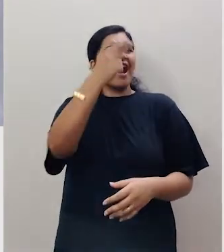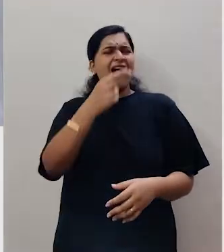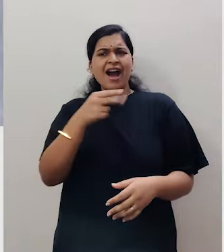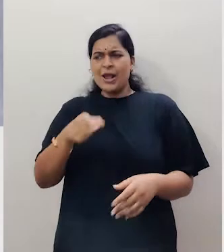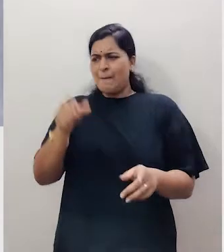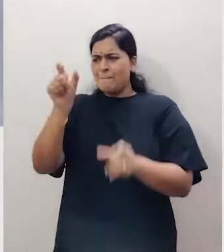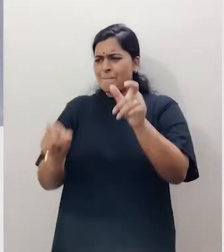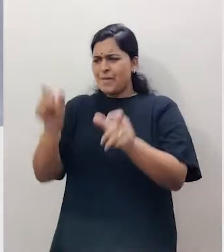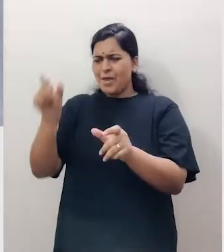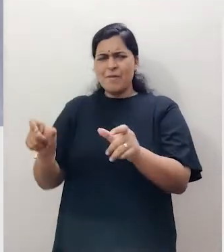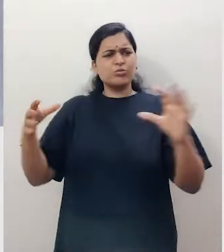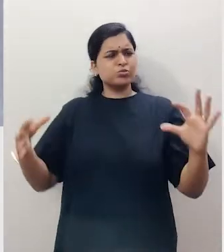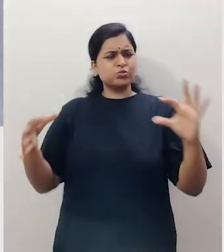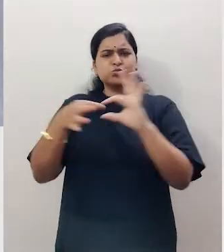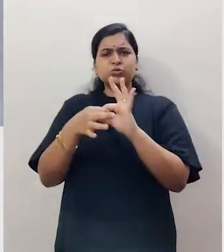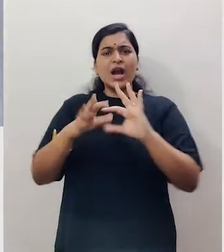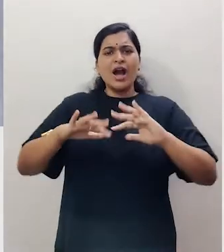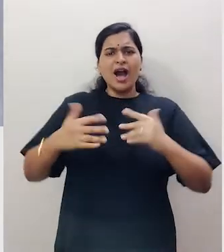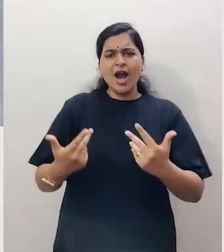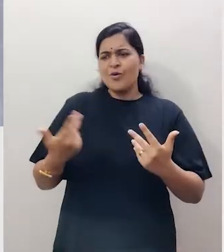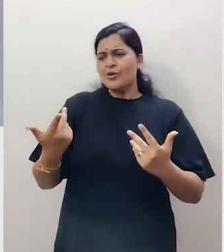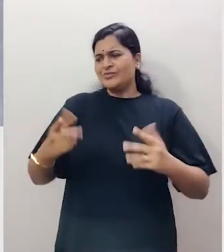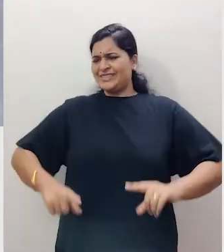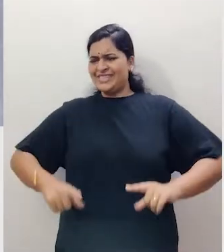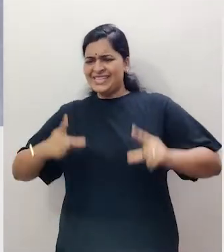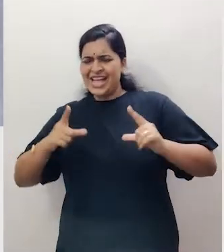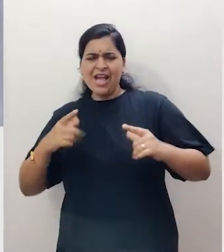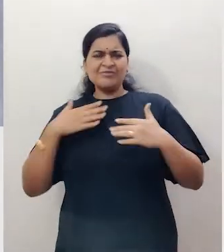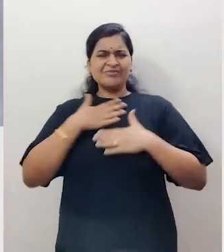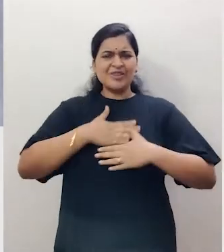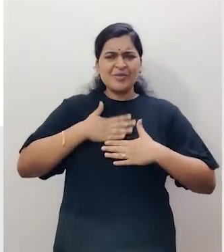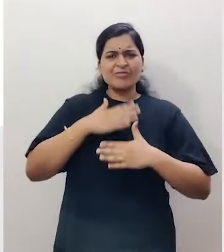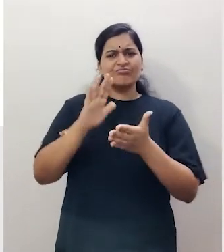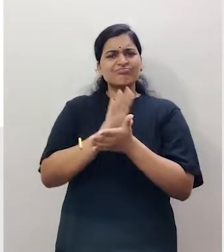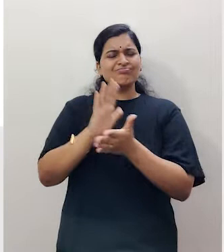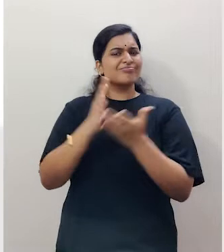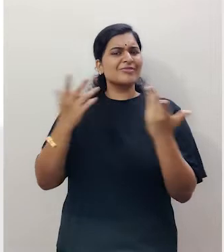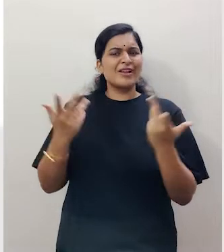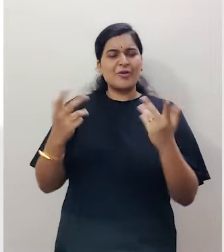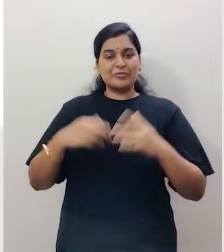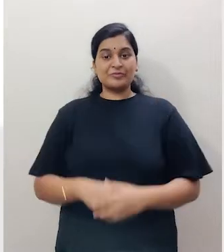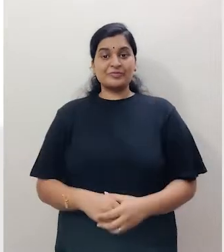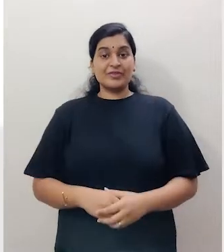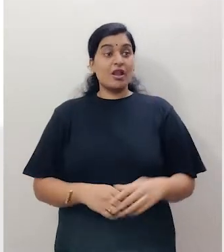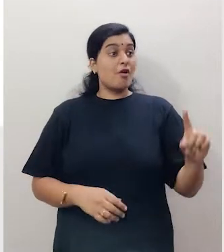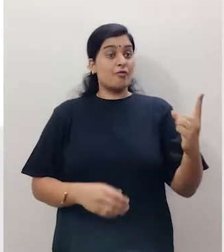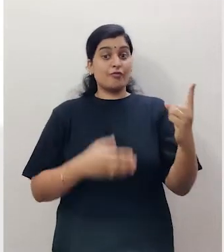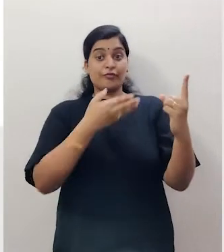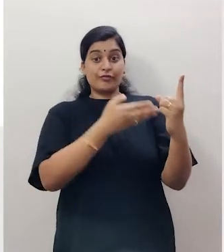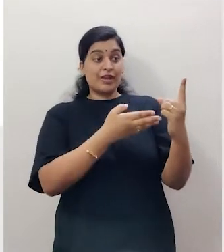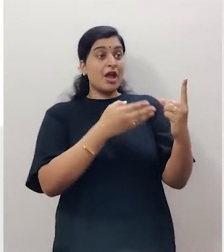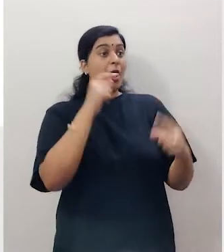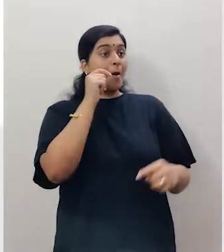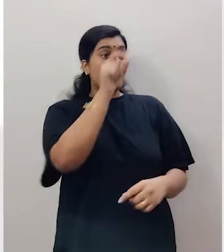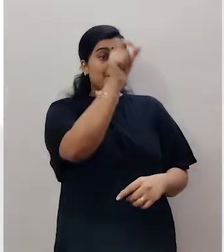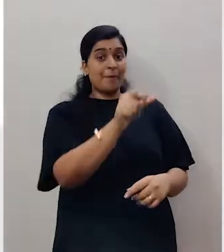bring people together and celebrate community, tradition, and life itself. On the one hand, we have a work by